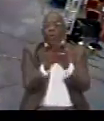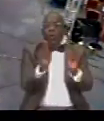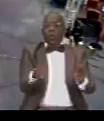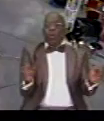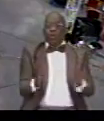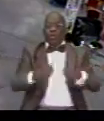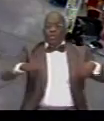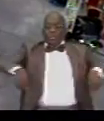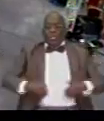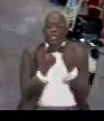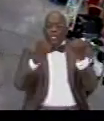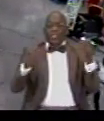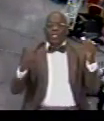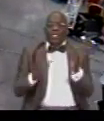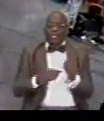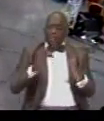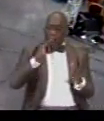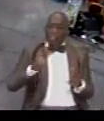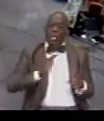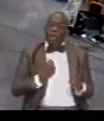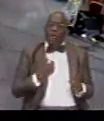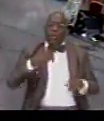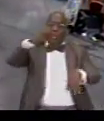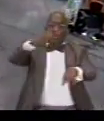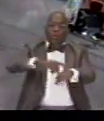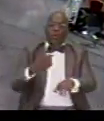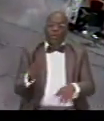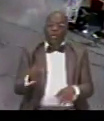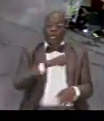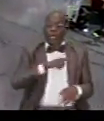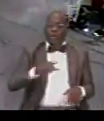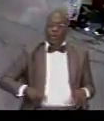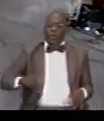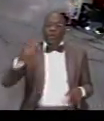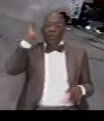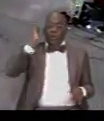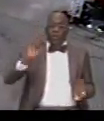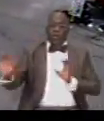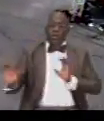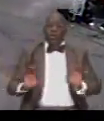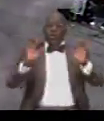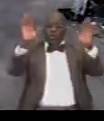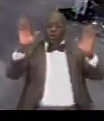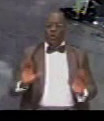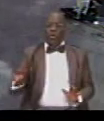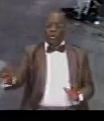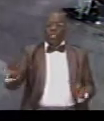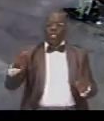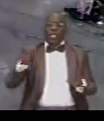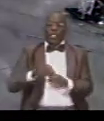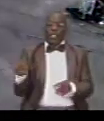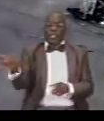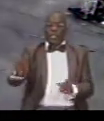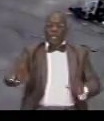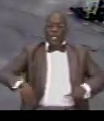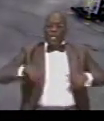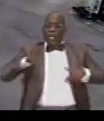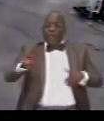is our time, and the Lord will do wonders in their lives in Jesus'